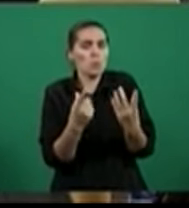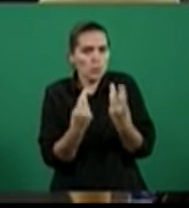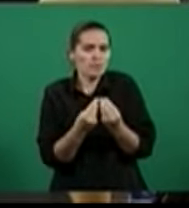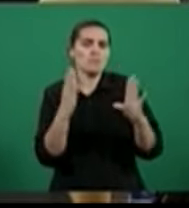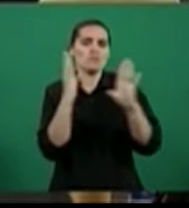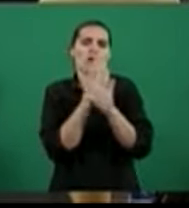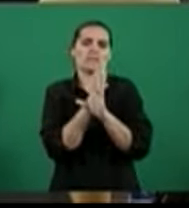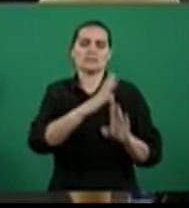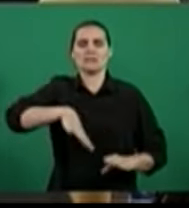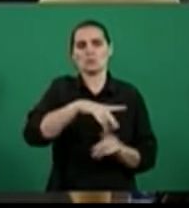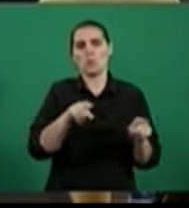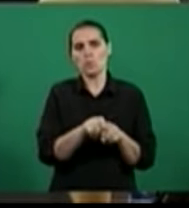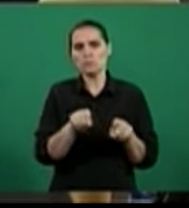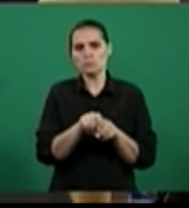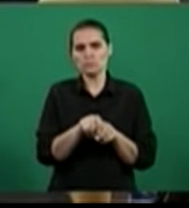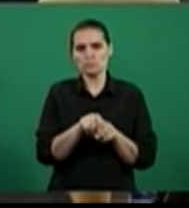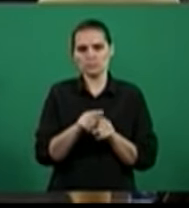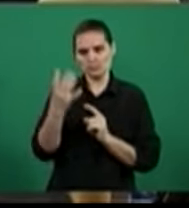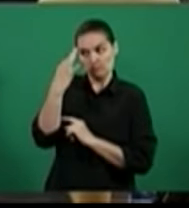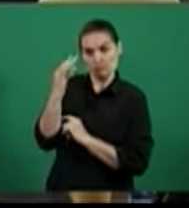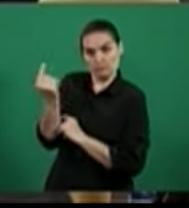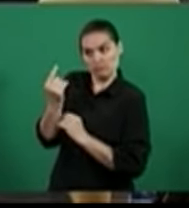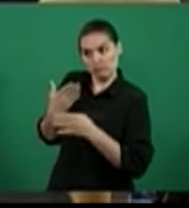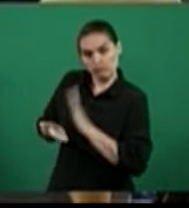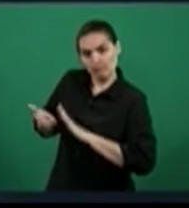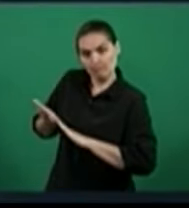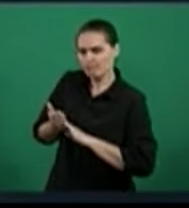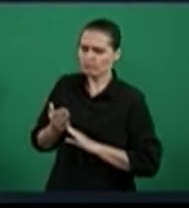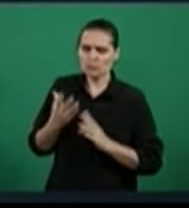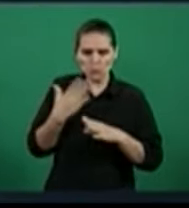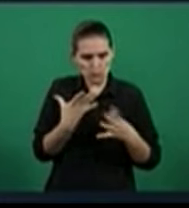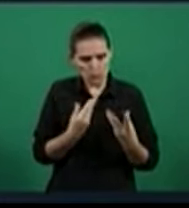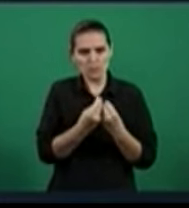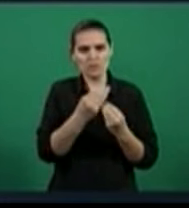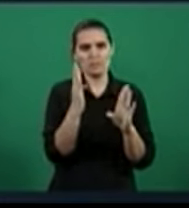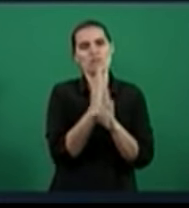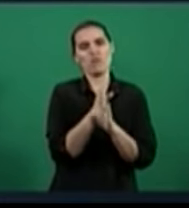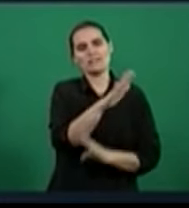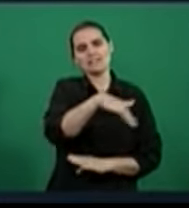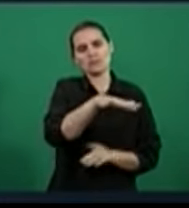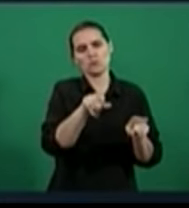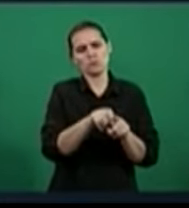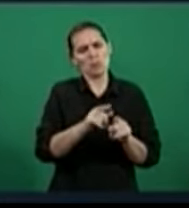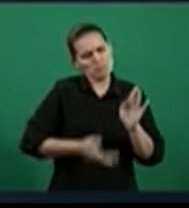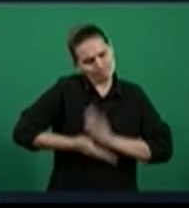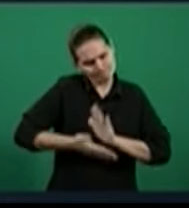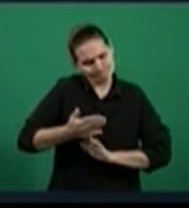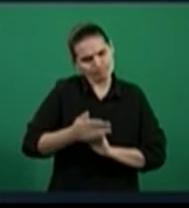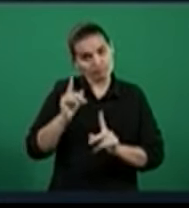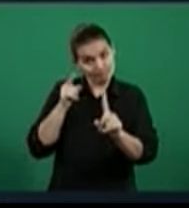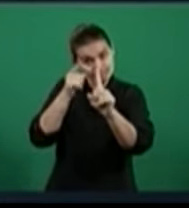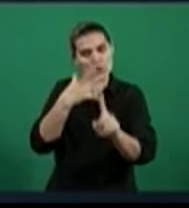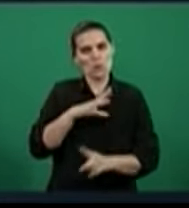We're required to see how we can enhance the capacity. But we are all steadfastly working to achieve our 2025